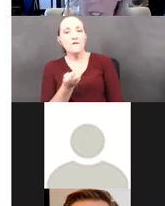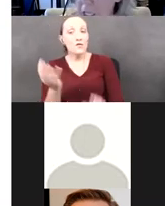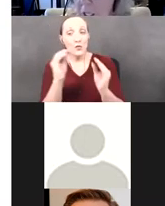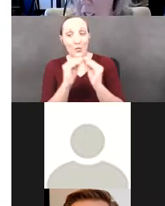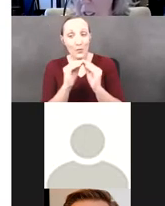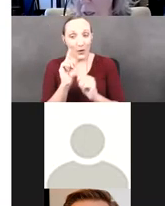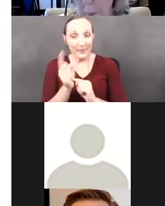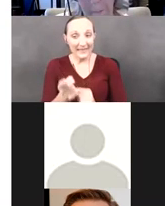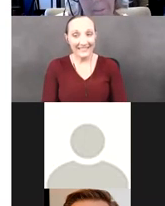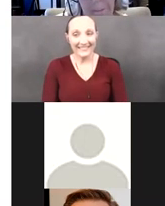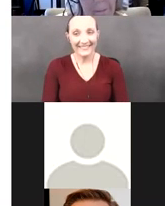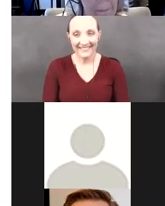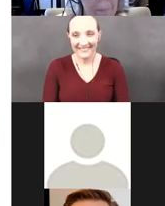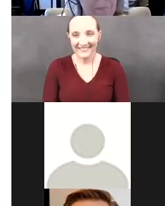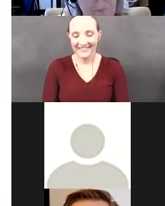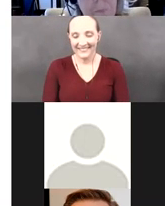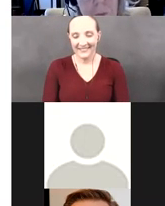minutos.